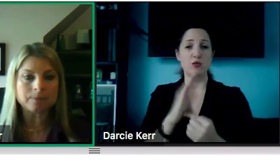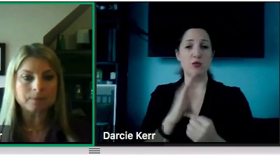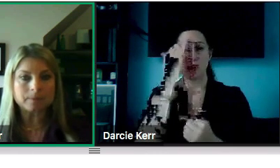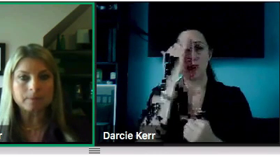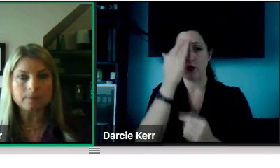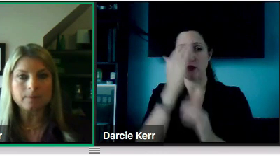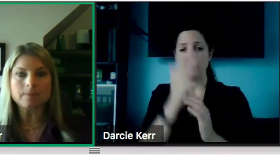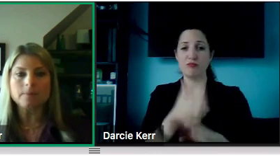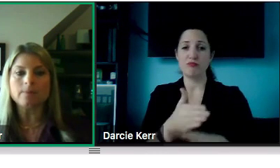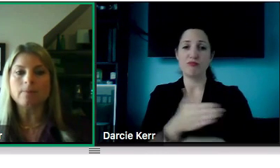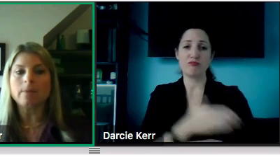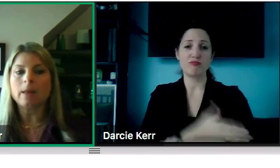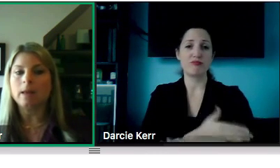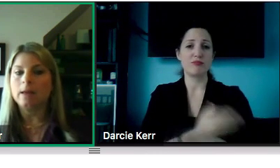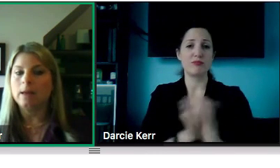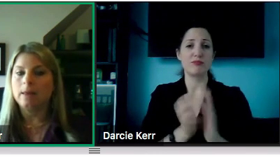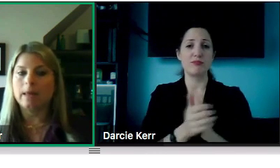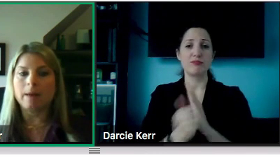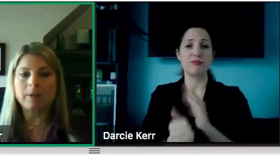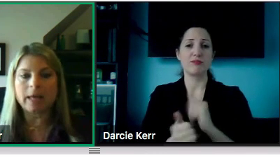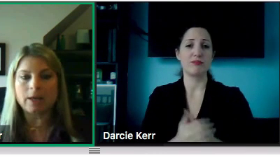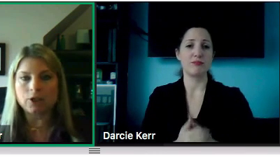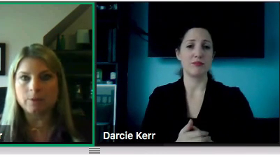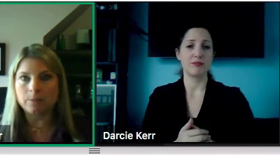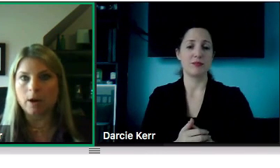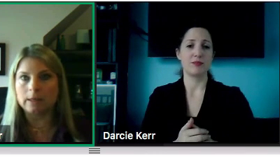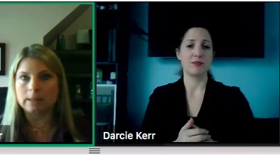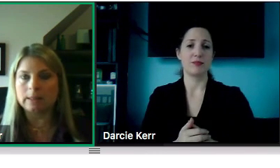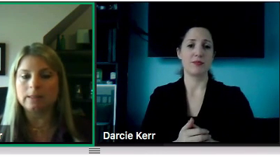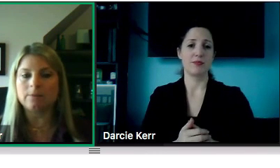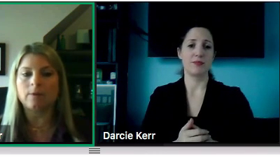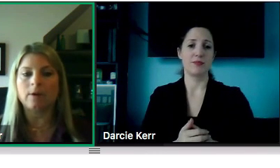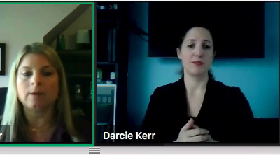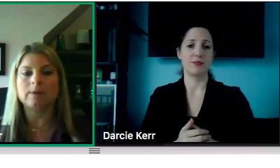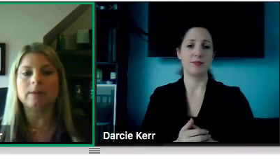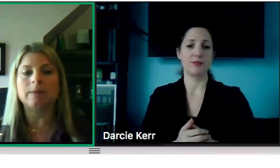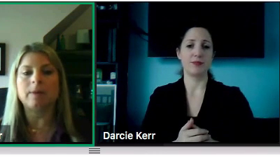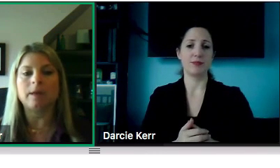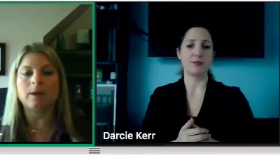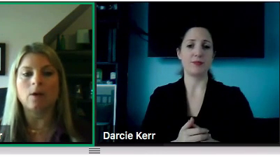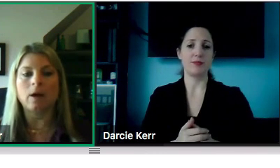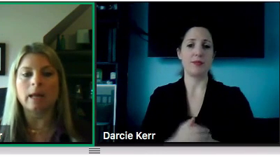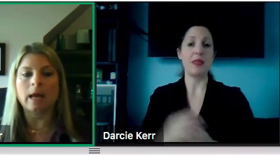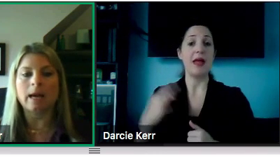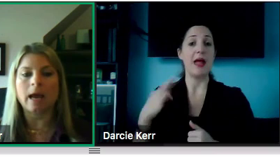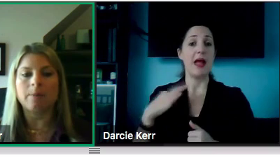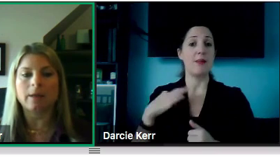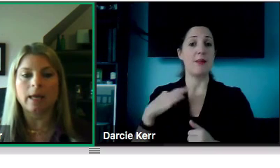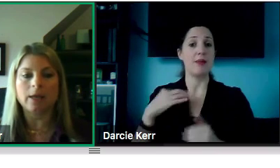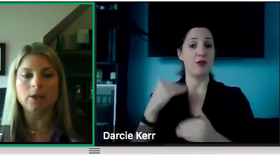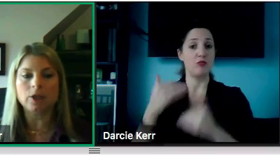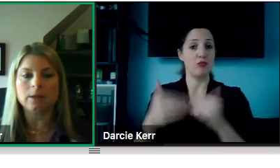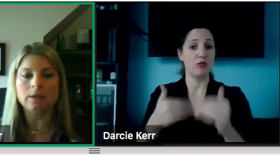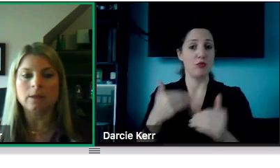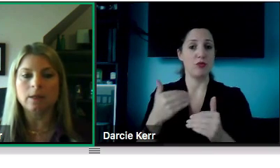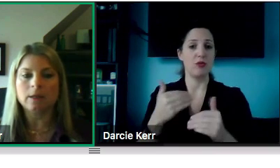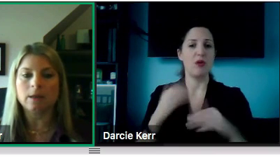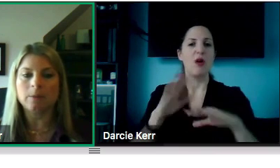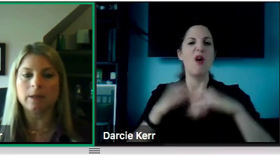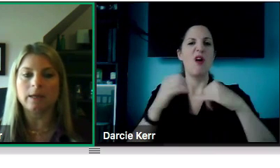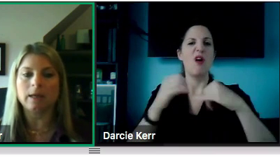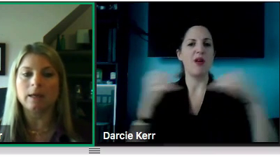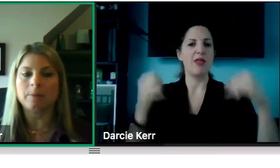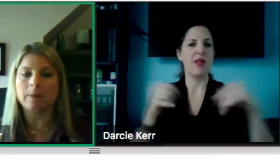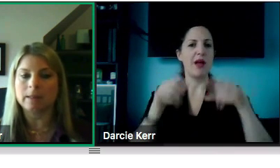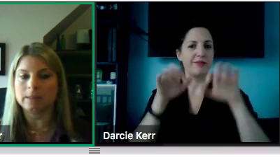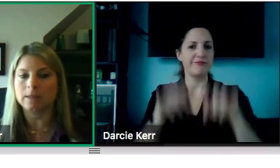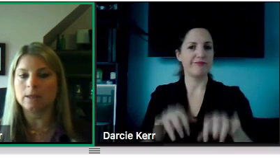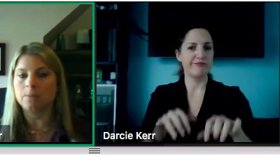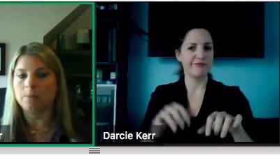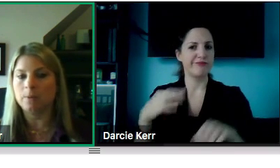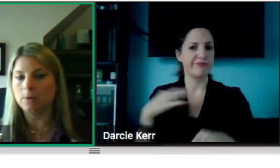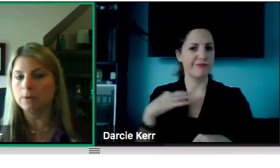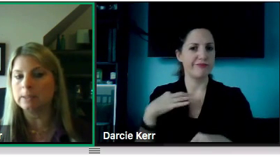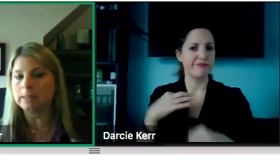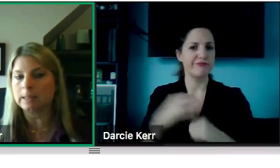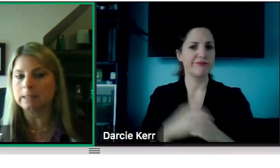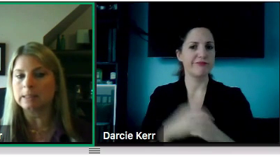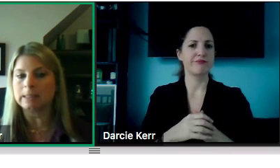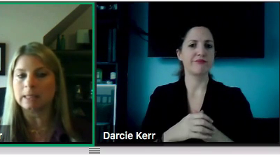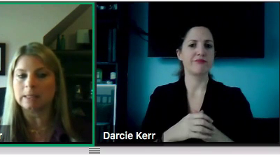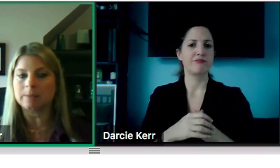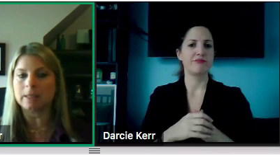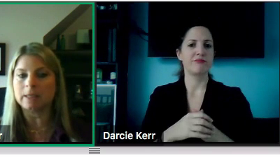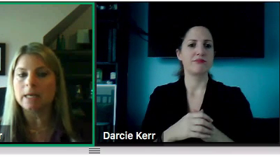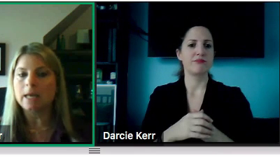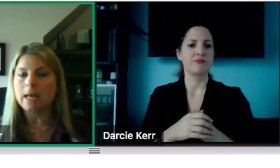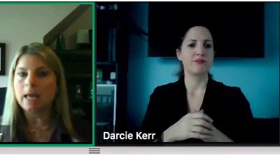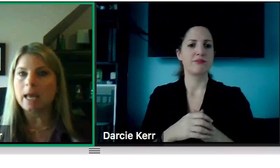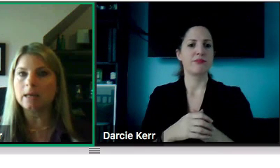programs. The application process involves submitting an online application, completing a basic computer